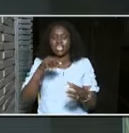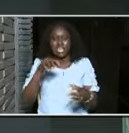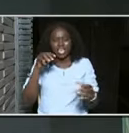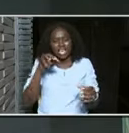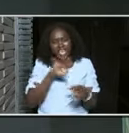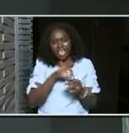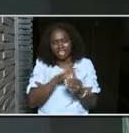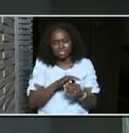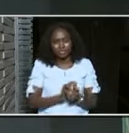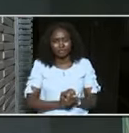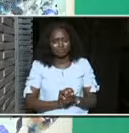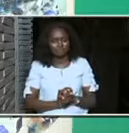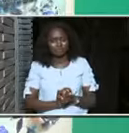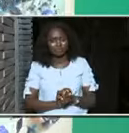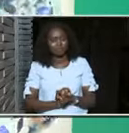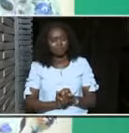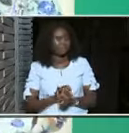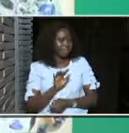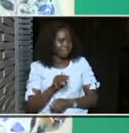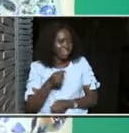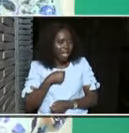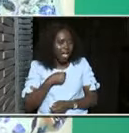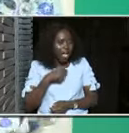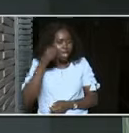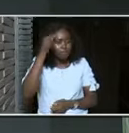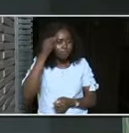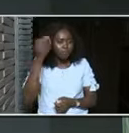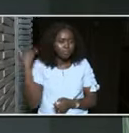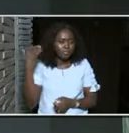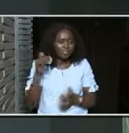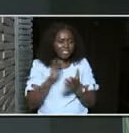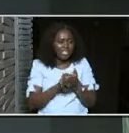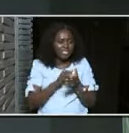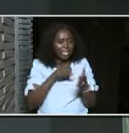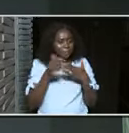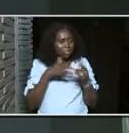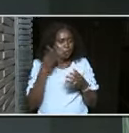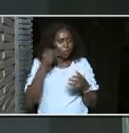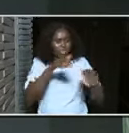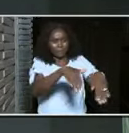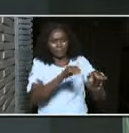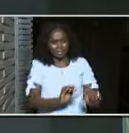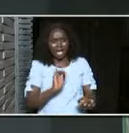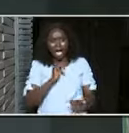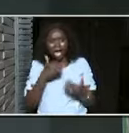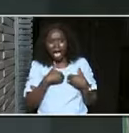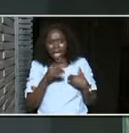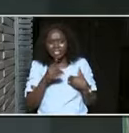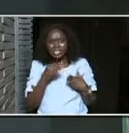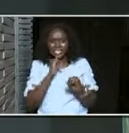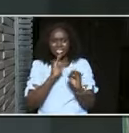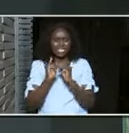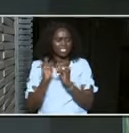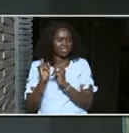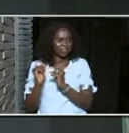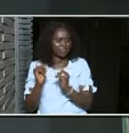you've responded, you can also wrap up. I thought that matter was being buried. I had an interview, like